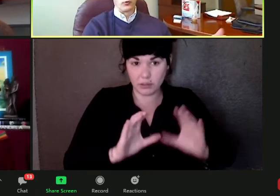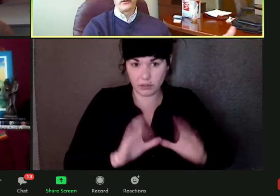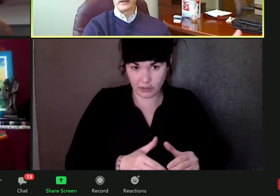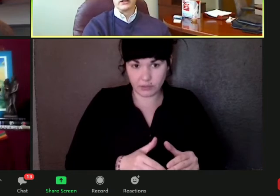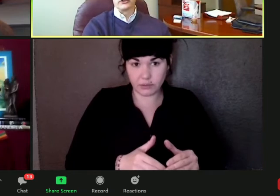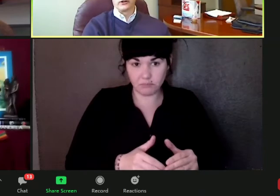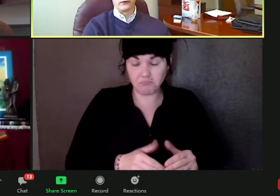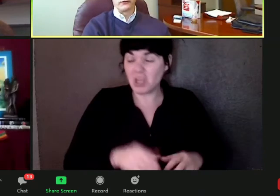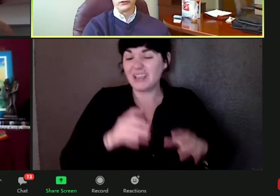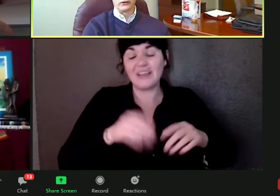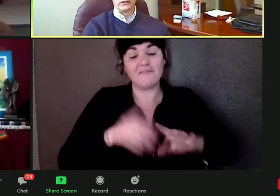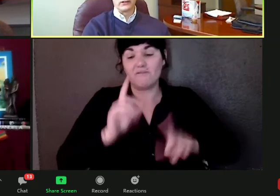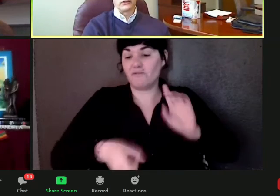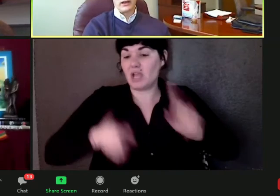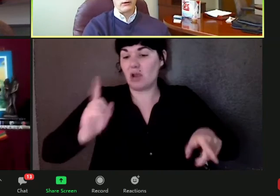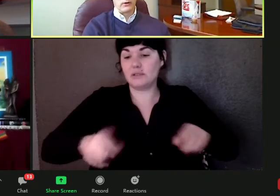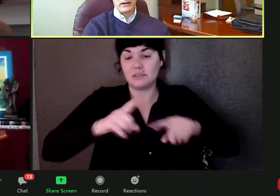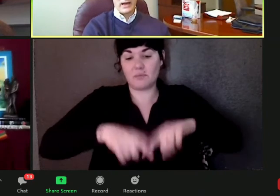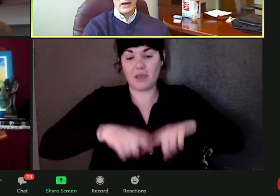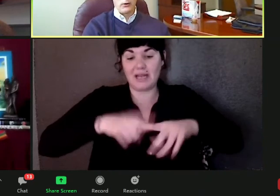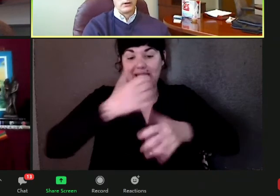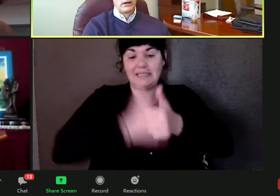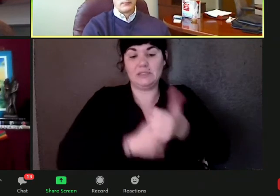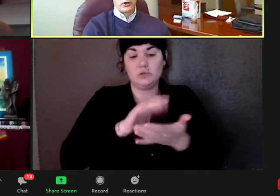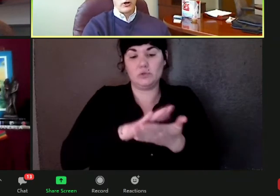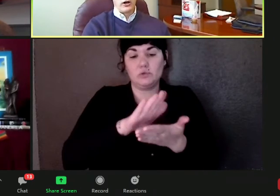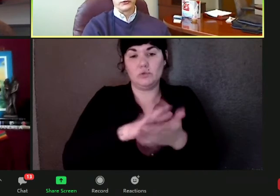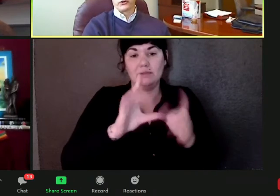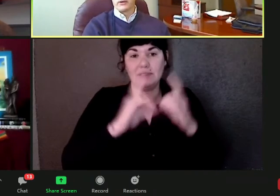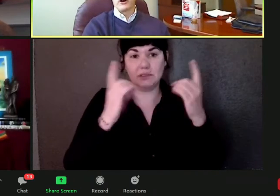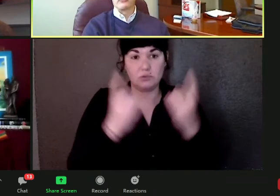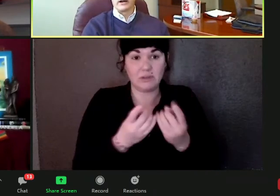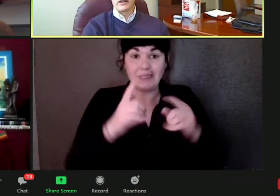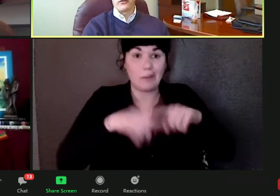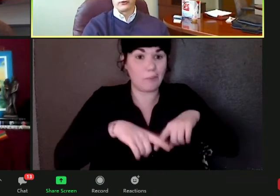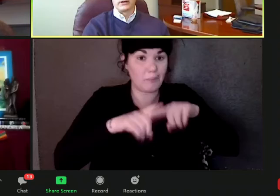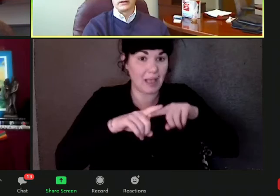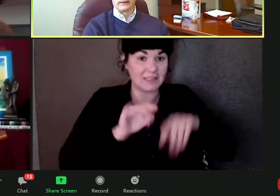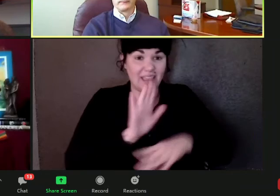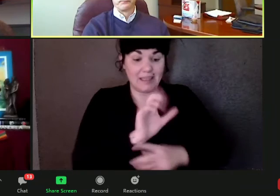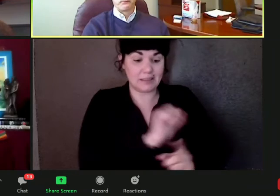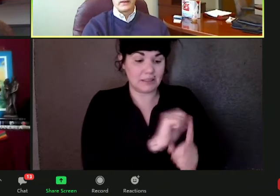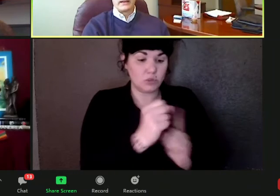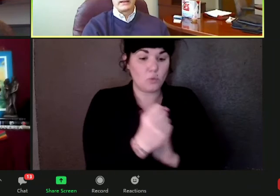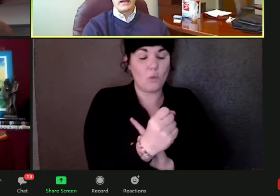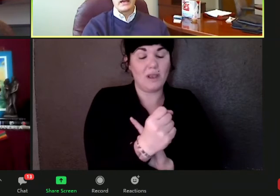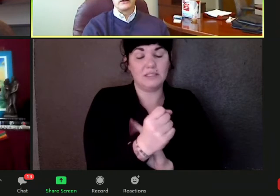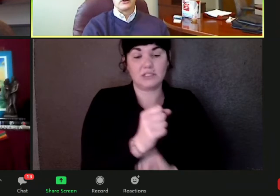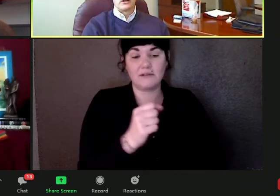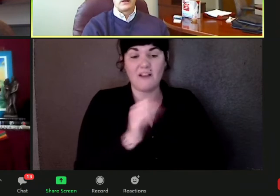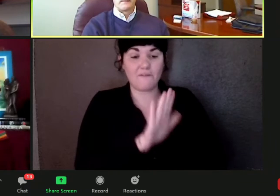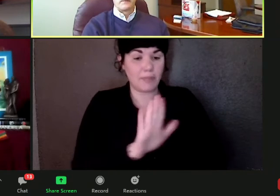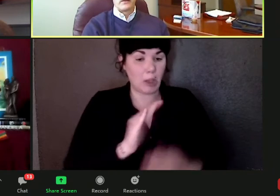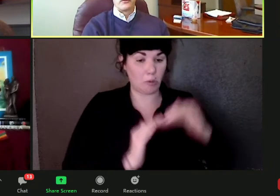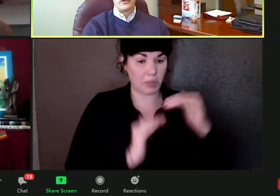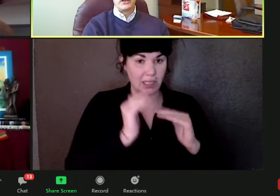on, number one, the condition of their facilities as they are right now, but also the amount of money that they're getting. And again,